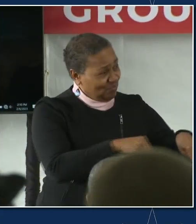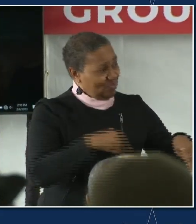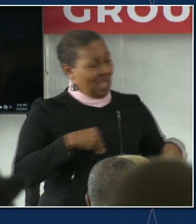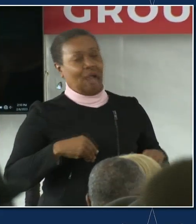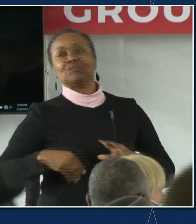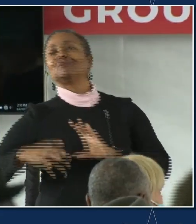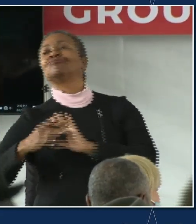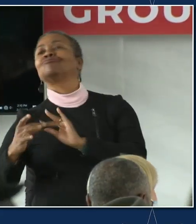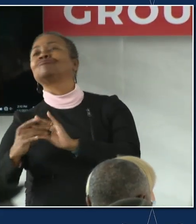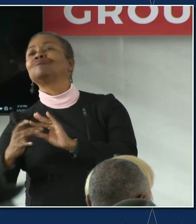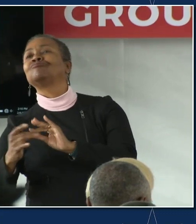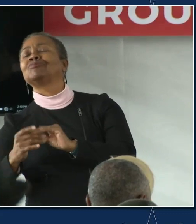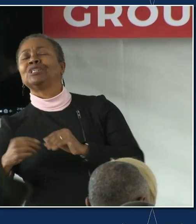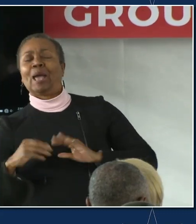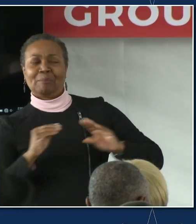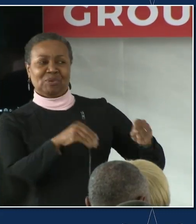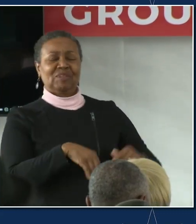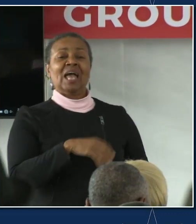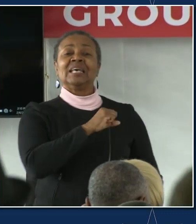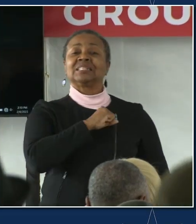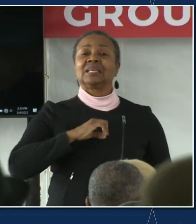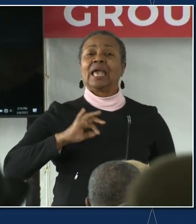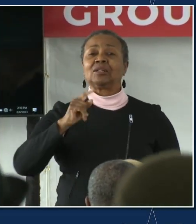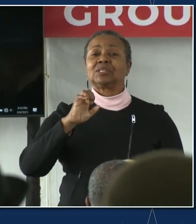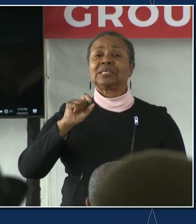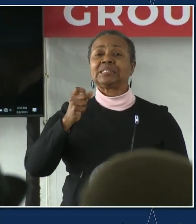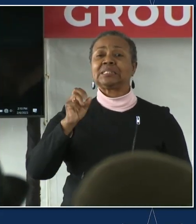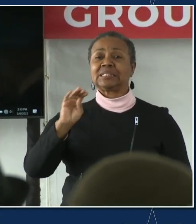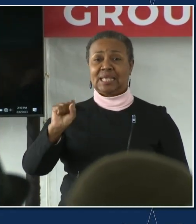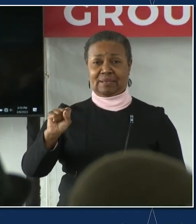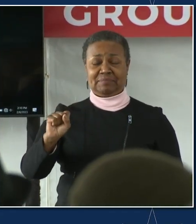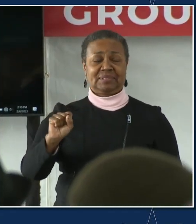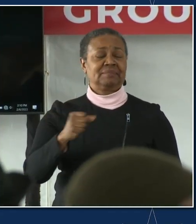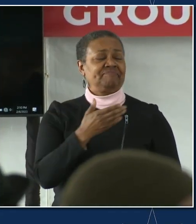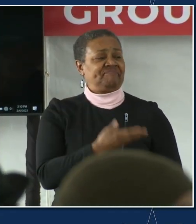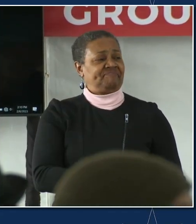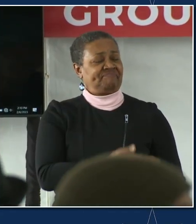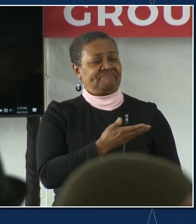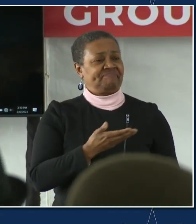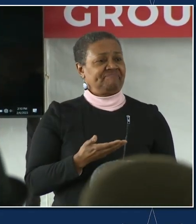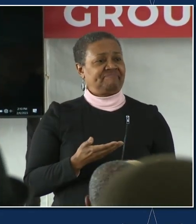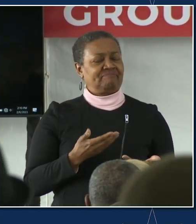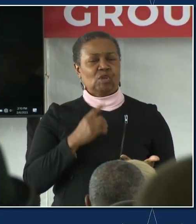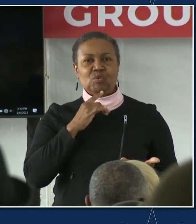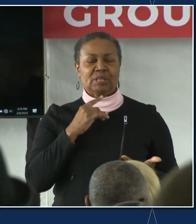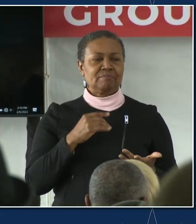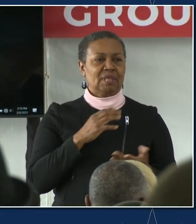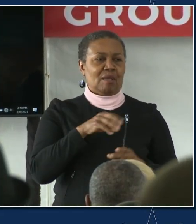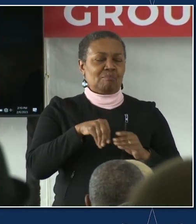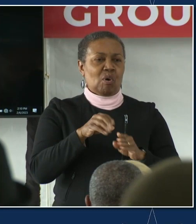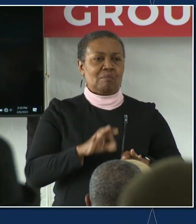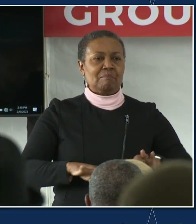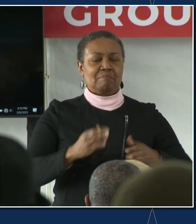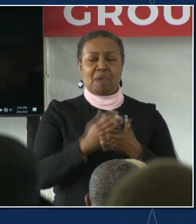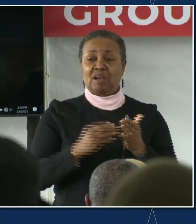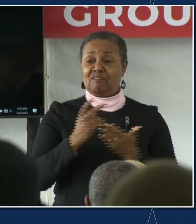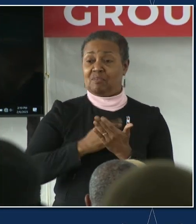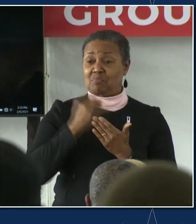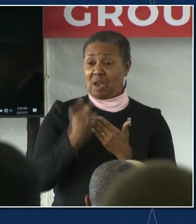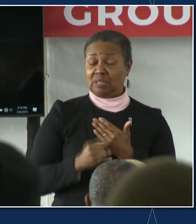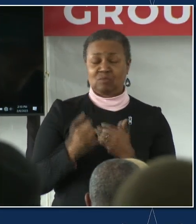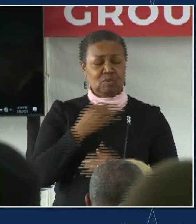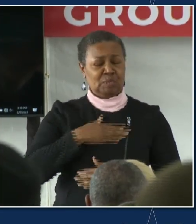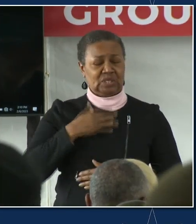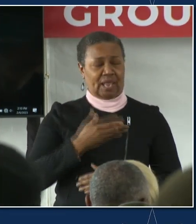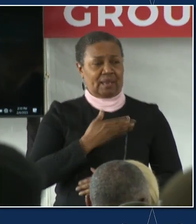You moved. So Senator LG Sims, who is been a very big part of this project. We appreciate